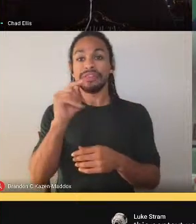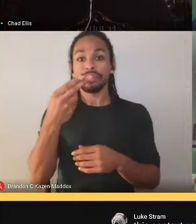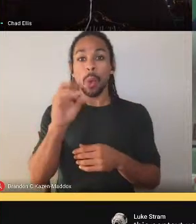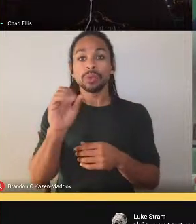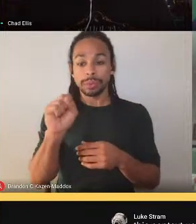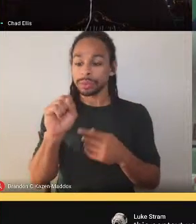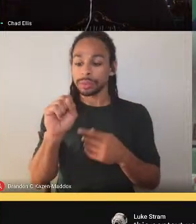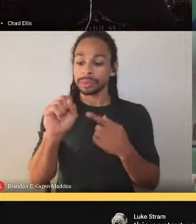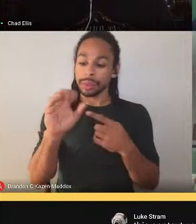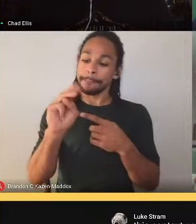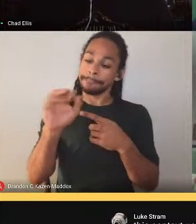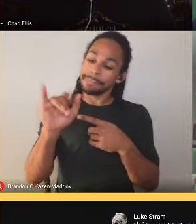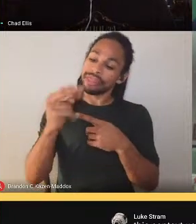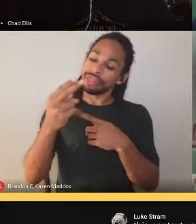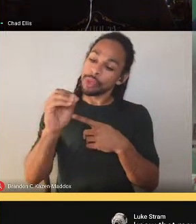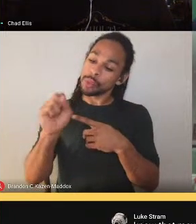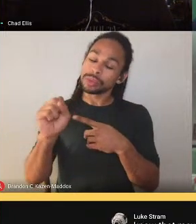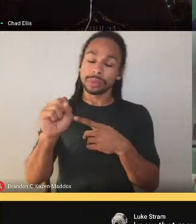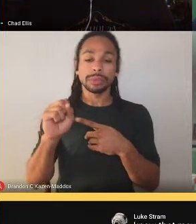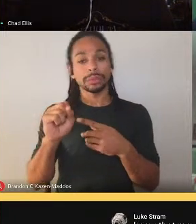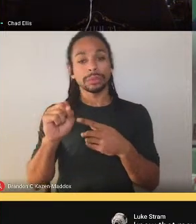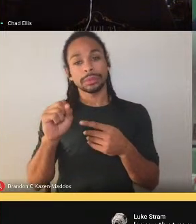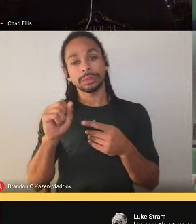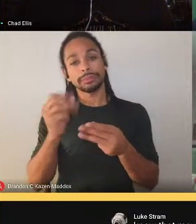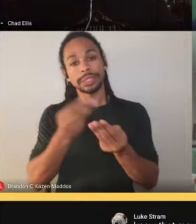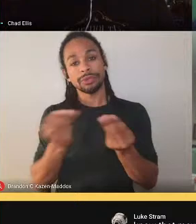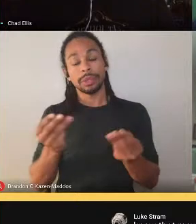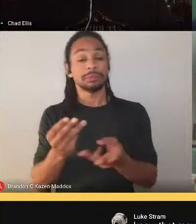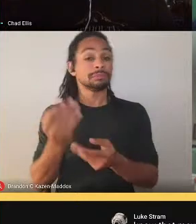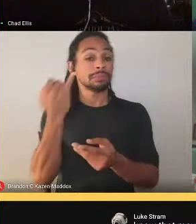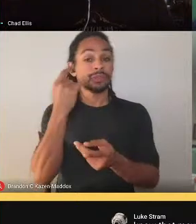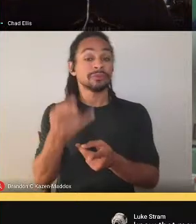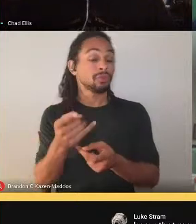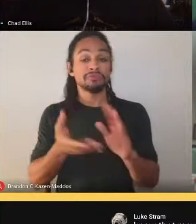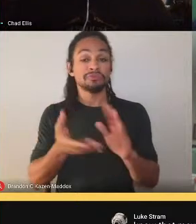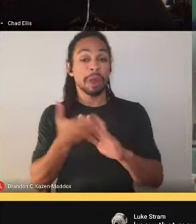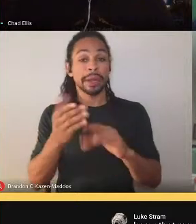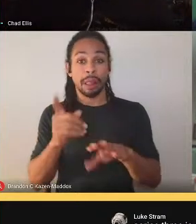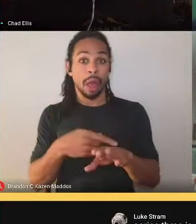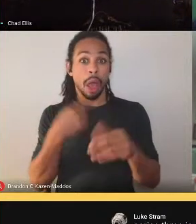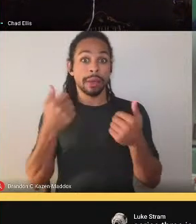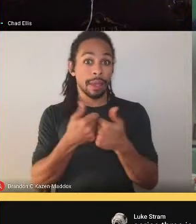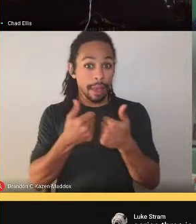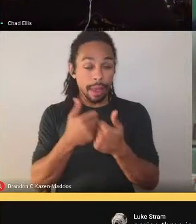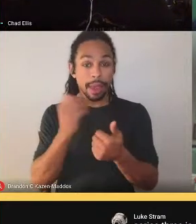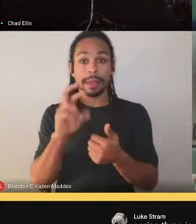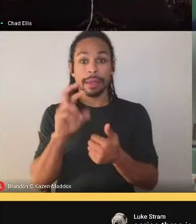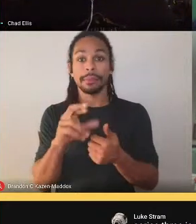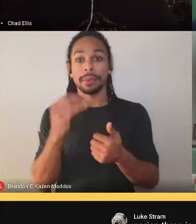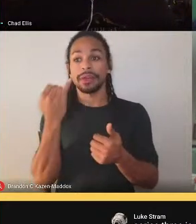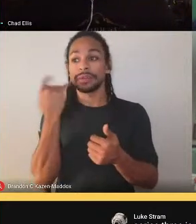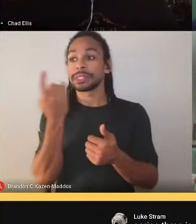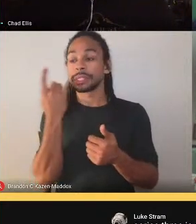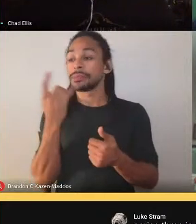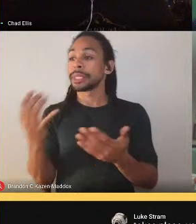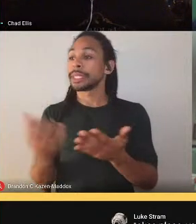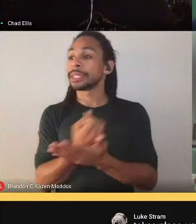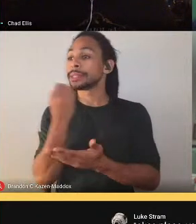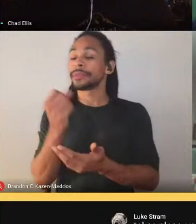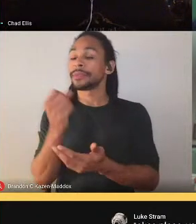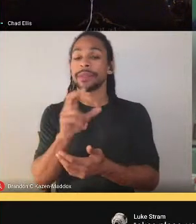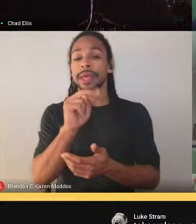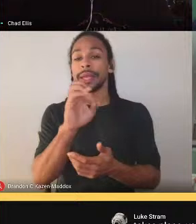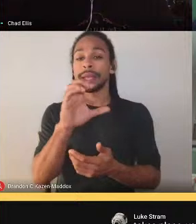interesting if you're running a longer game where somebody's gotten their hands on a copy of the Necronomicon and they're, you know, they're learning to